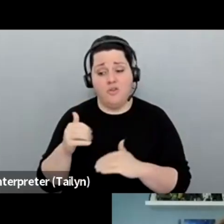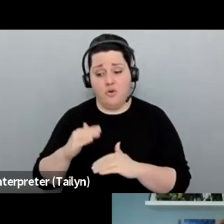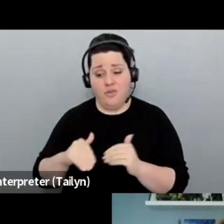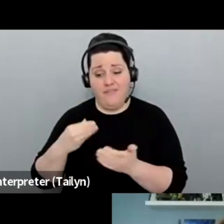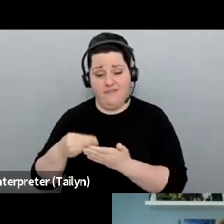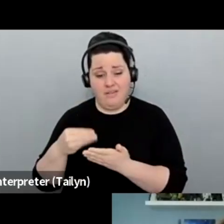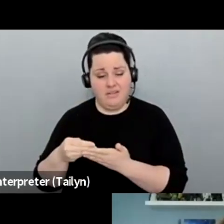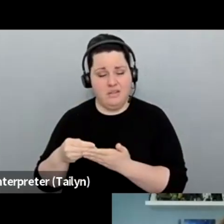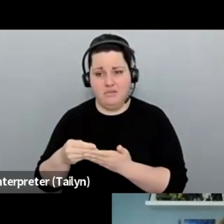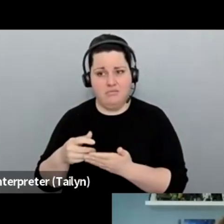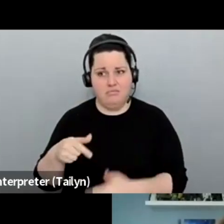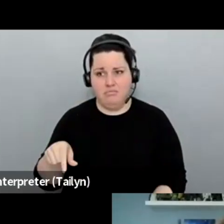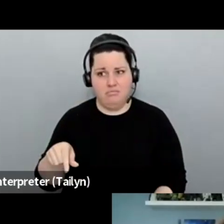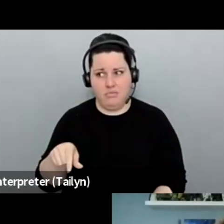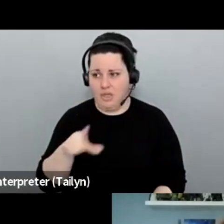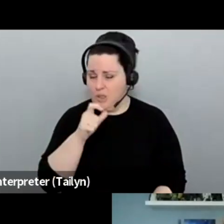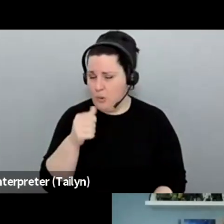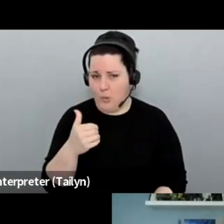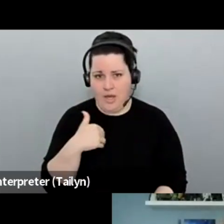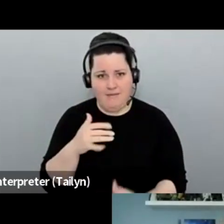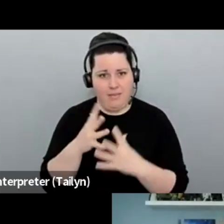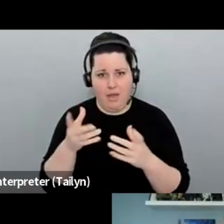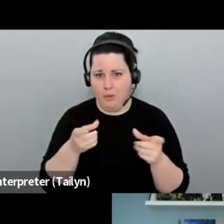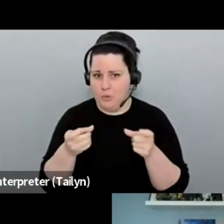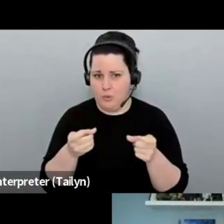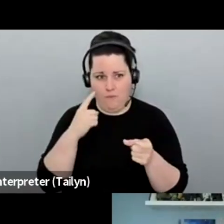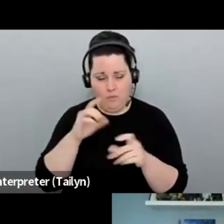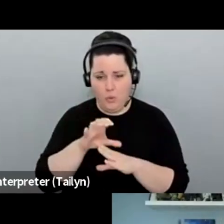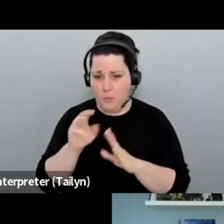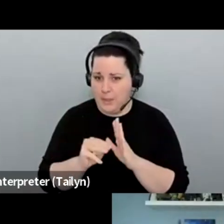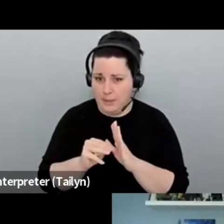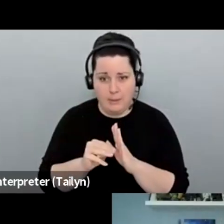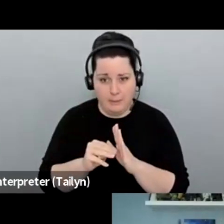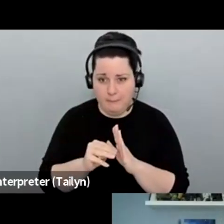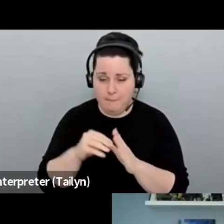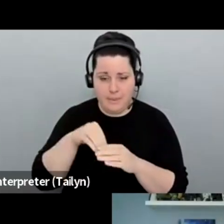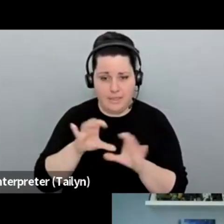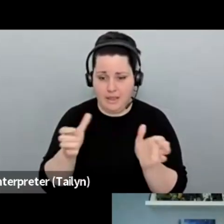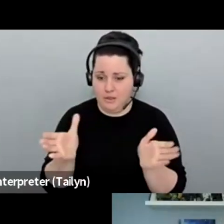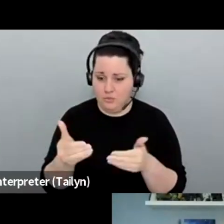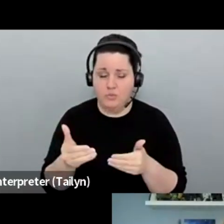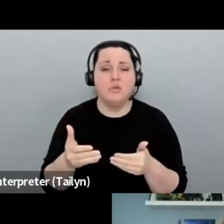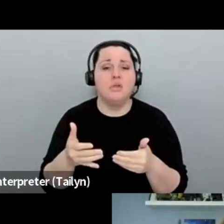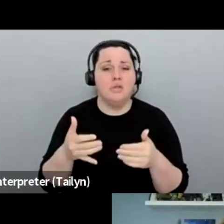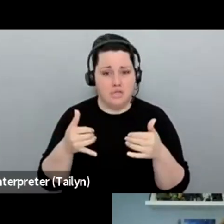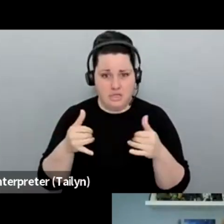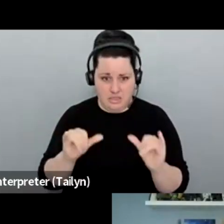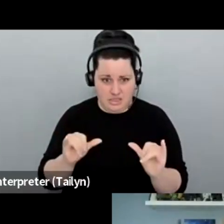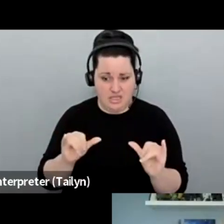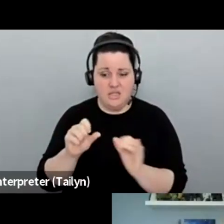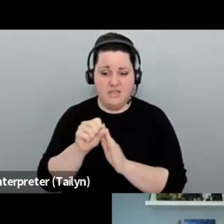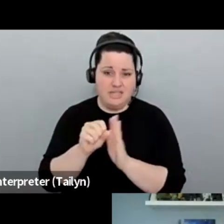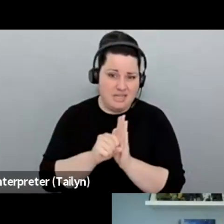they really don't have a lot of control over curriculum in the classroom. That is still the responsibility of